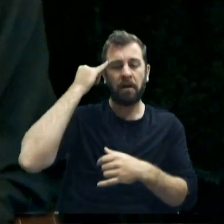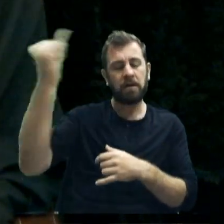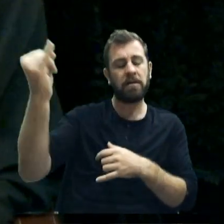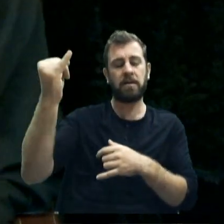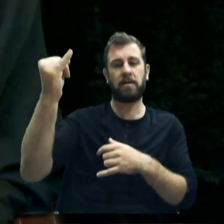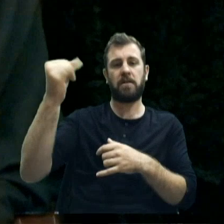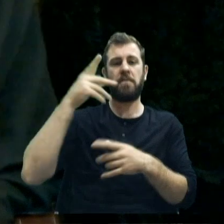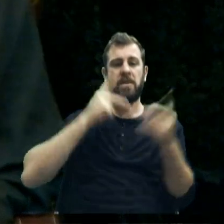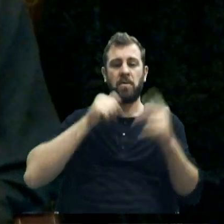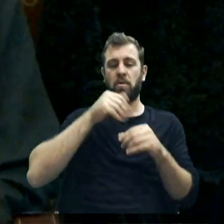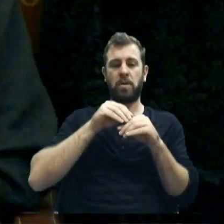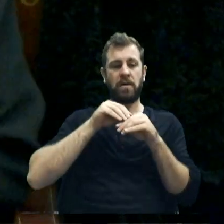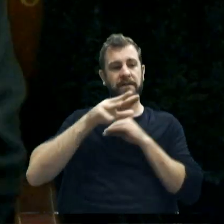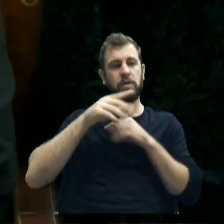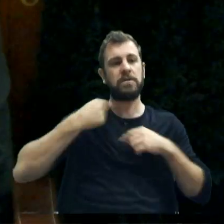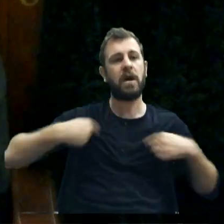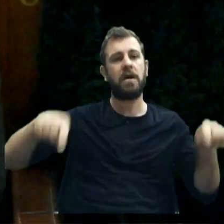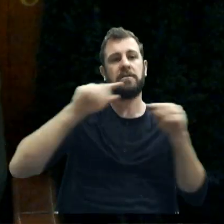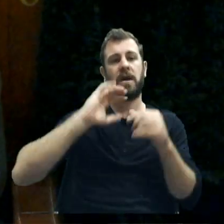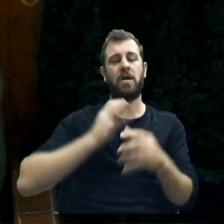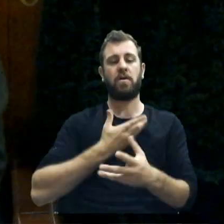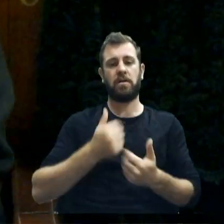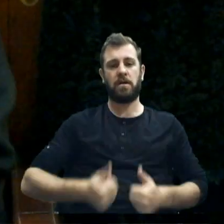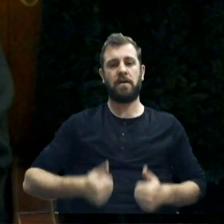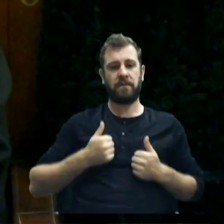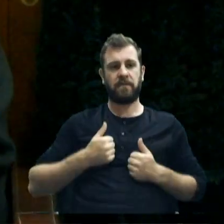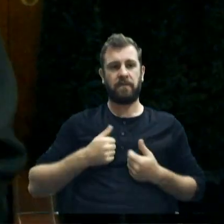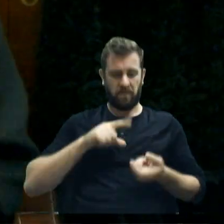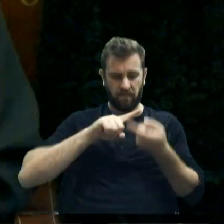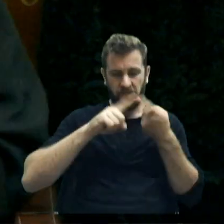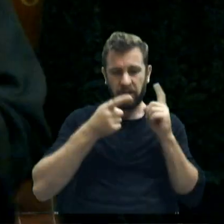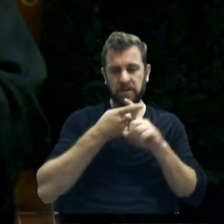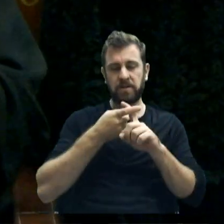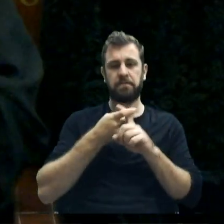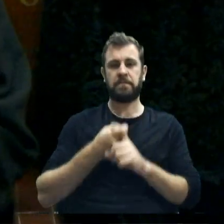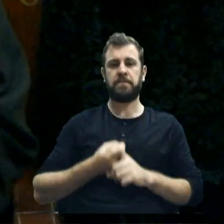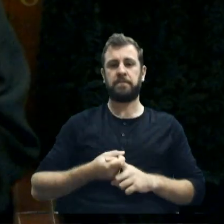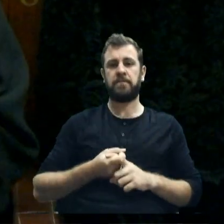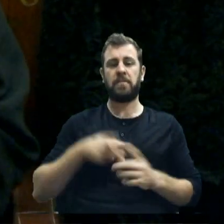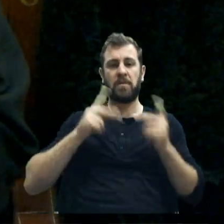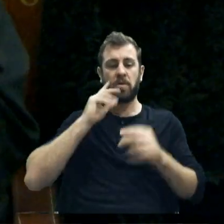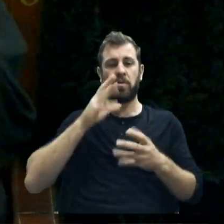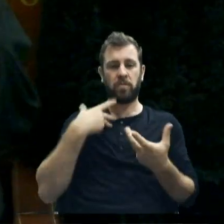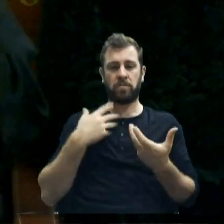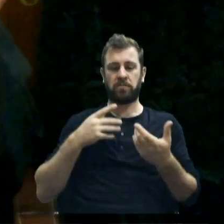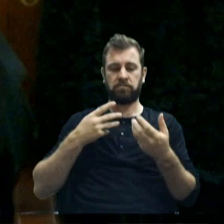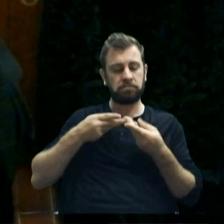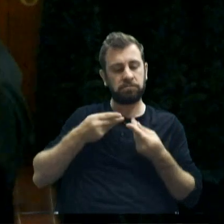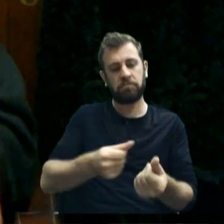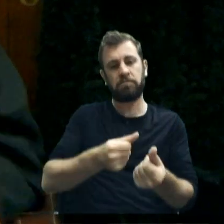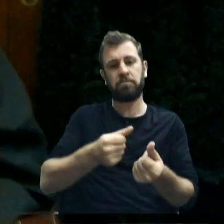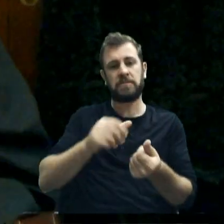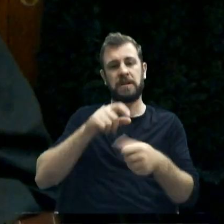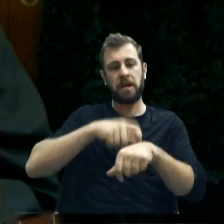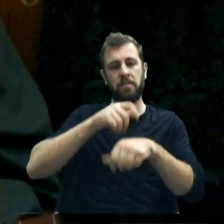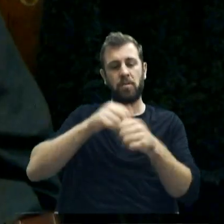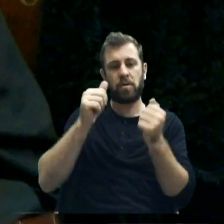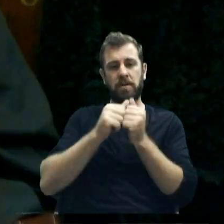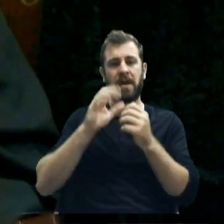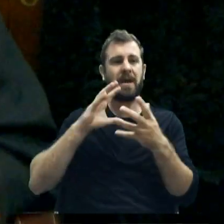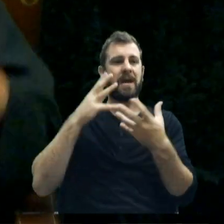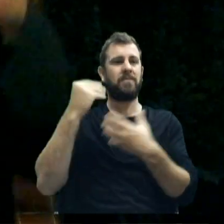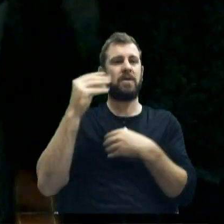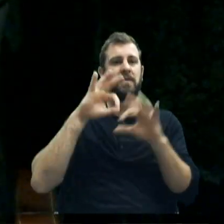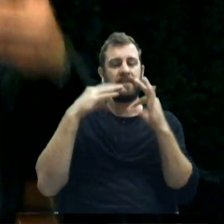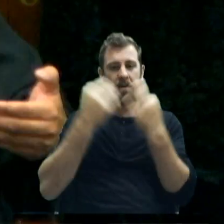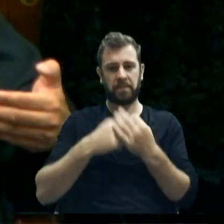who influence us in our life, friendship in our life, people that we spend our time with outside of the family.